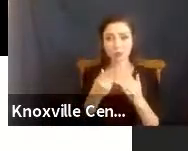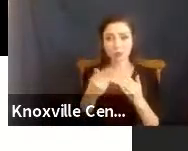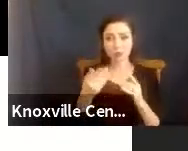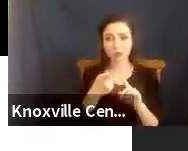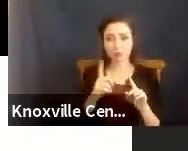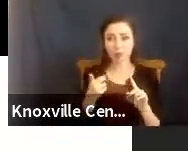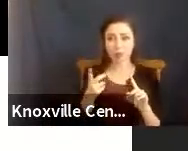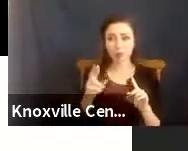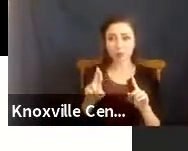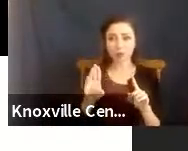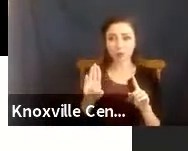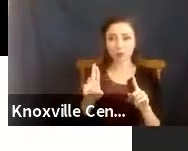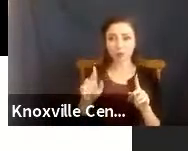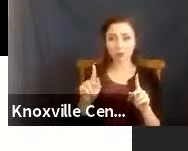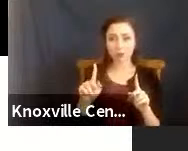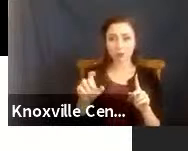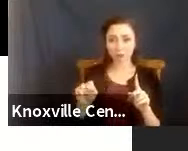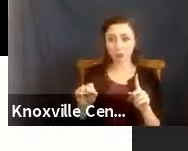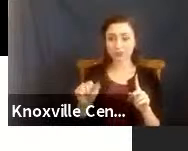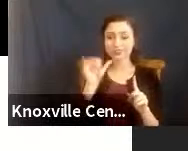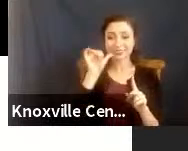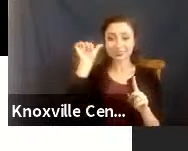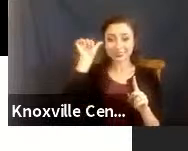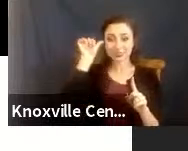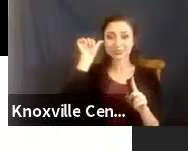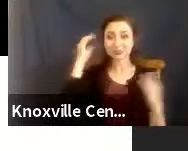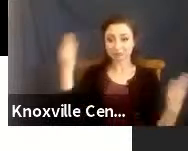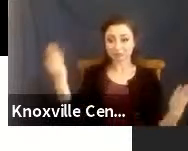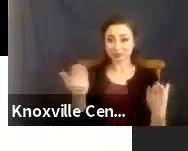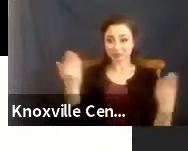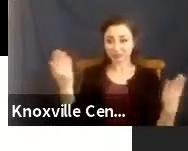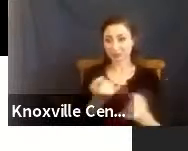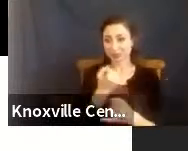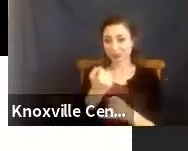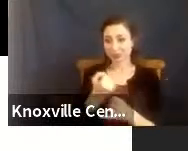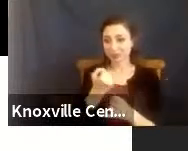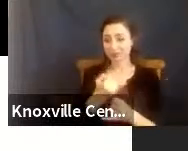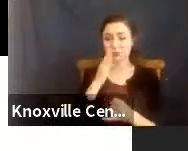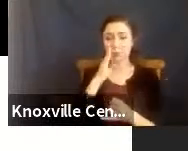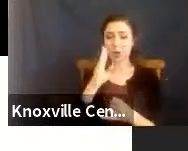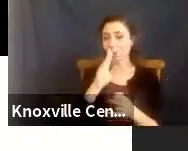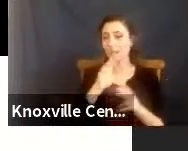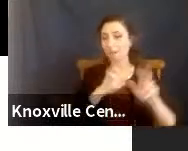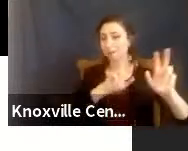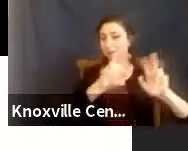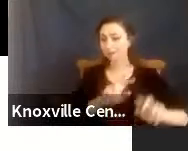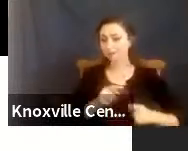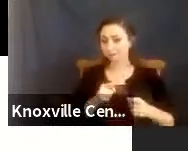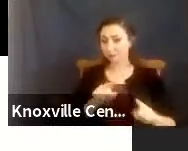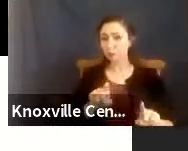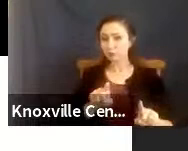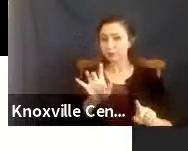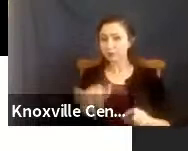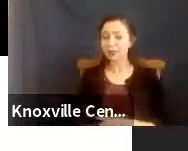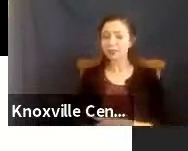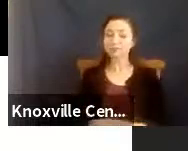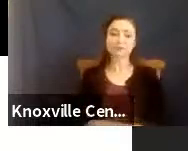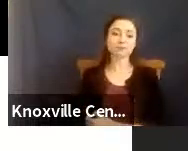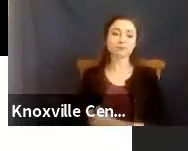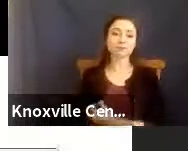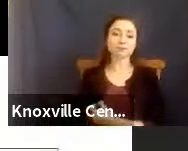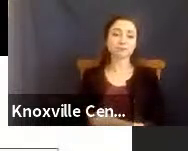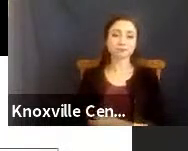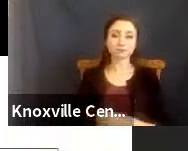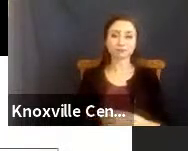Dr. Burks yesterday, who was on campus, and I'm going to interject those things as I go. Next